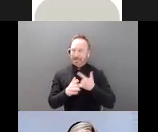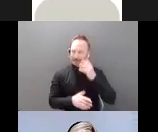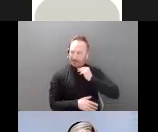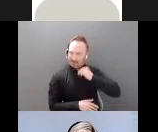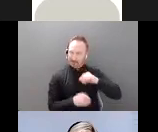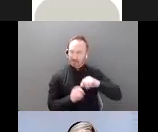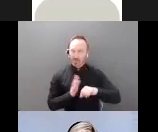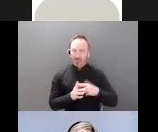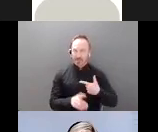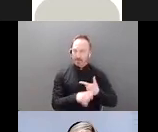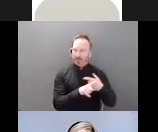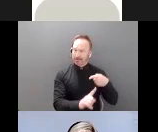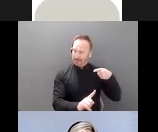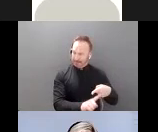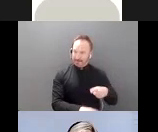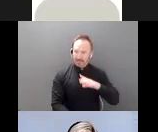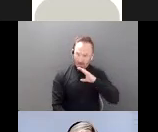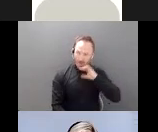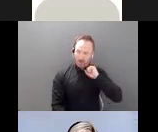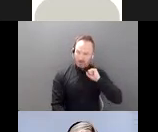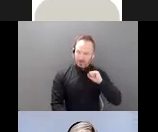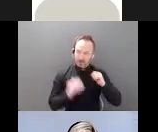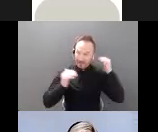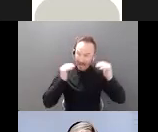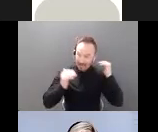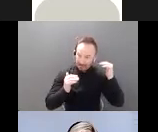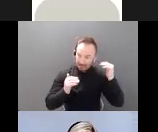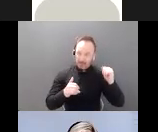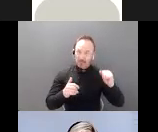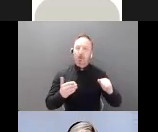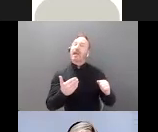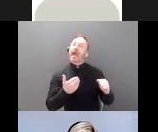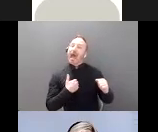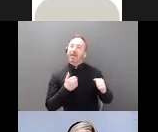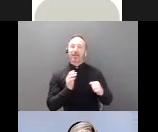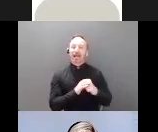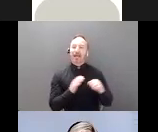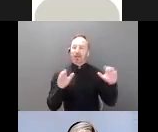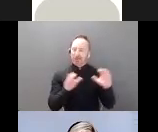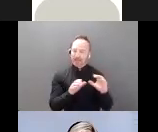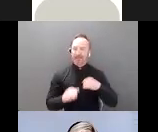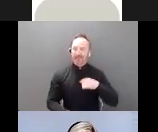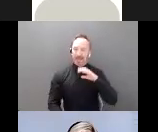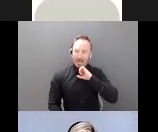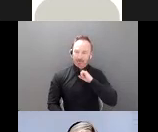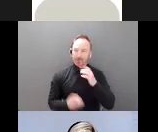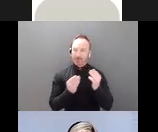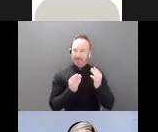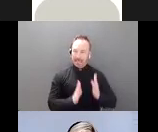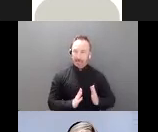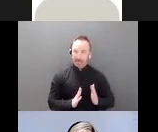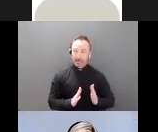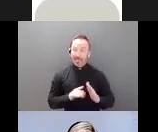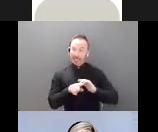something that the OAFM developed this new designation for, called Accredited Elder Mediator. So training is 3 weeks.